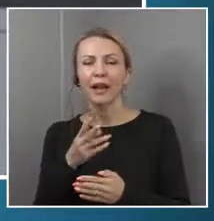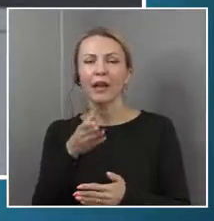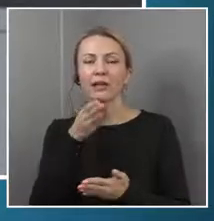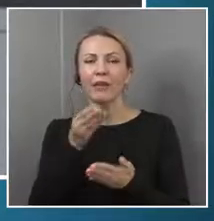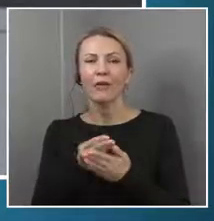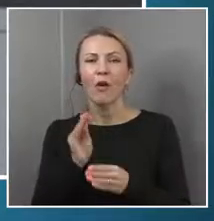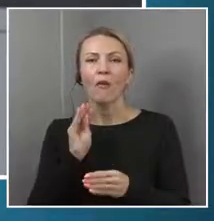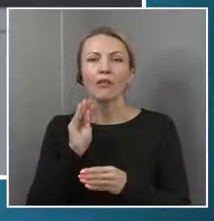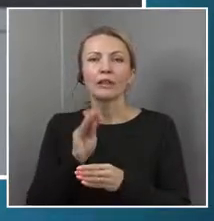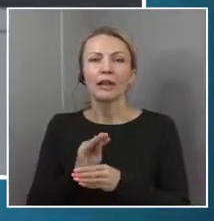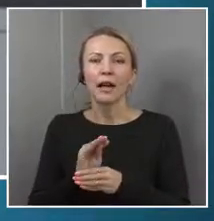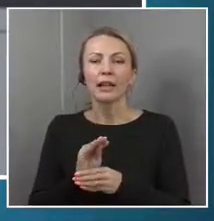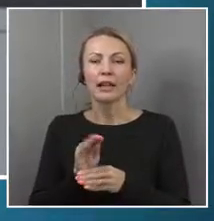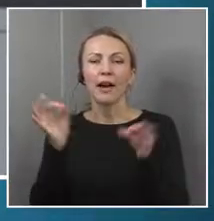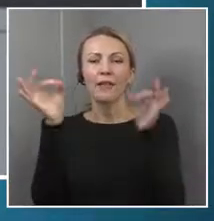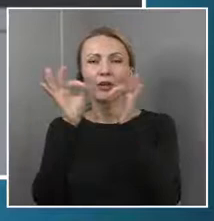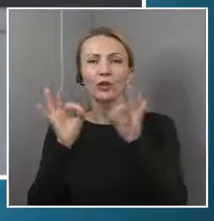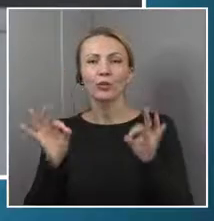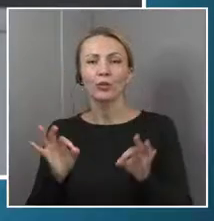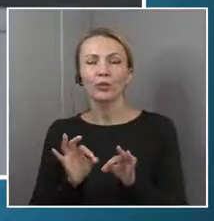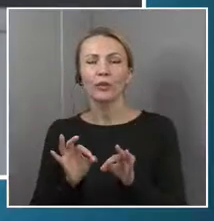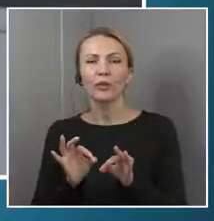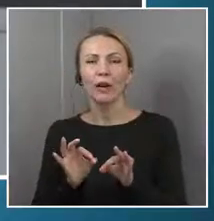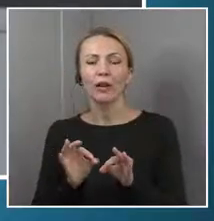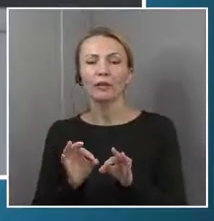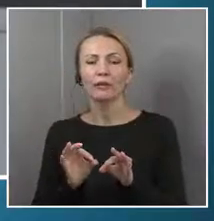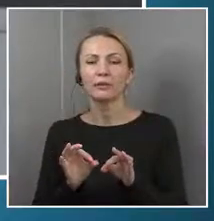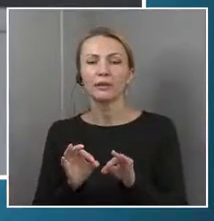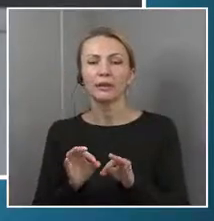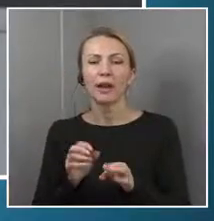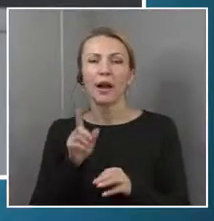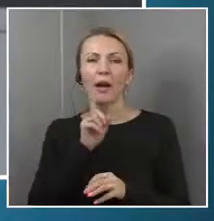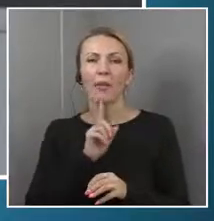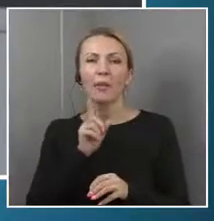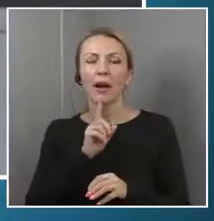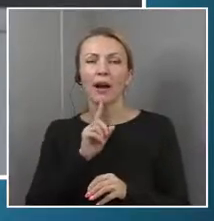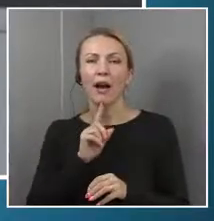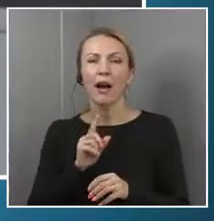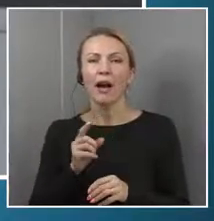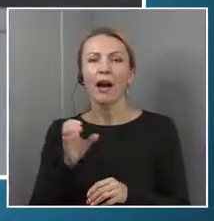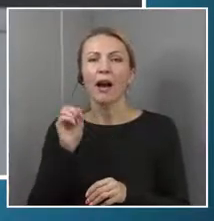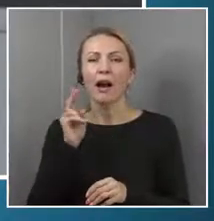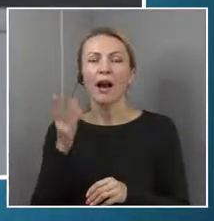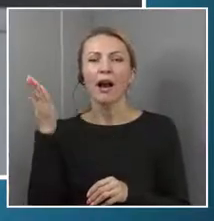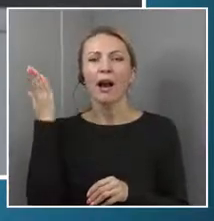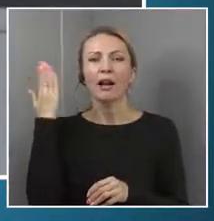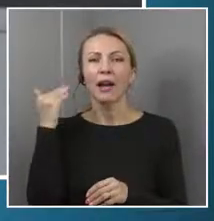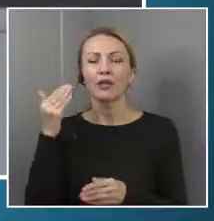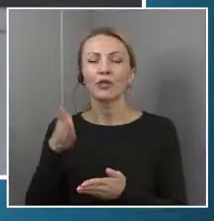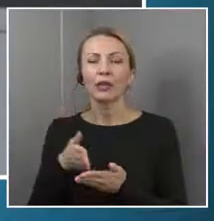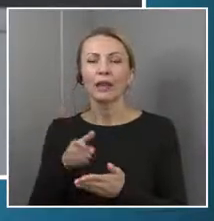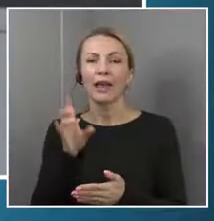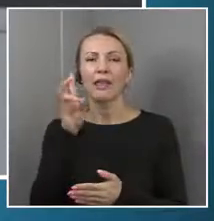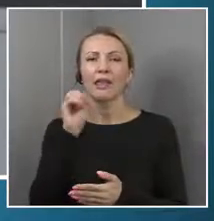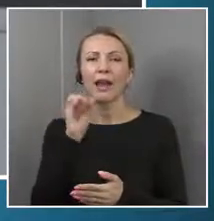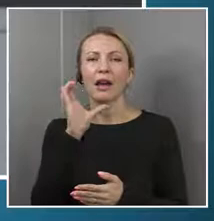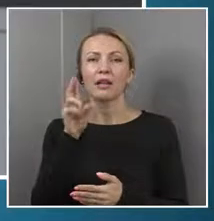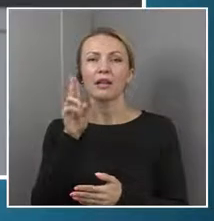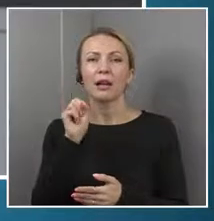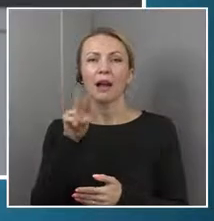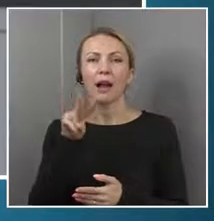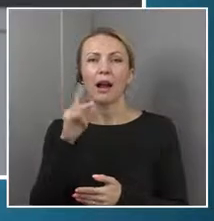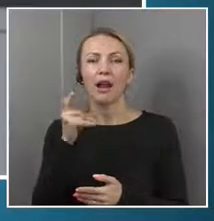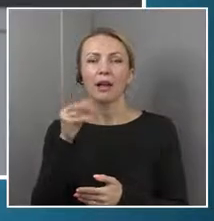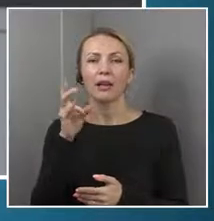watches. Unfortunately, Russia, in terms of its contribution to the international